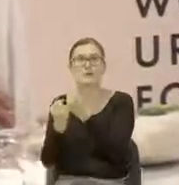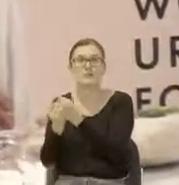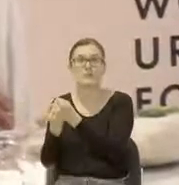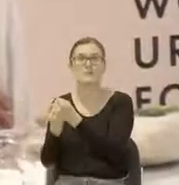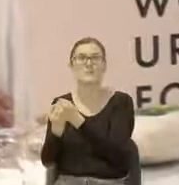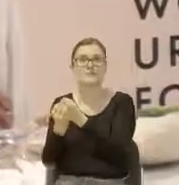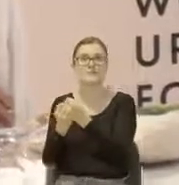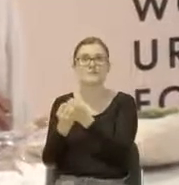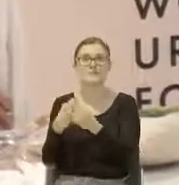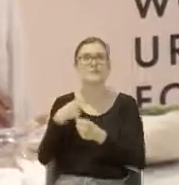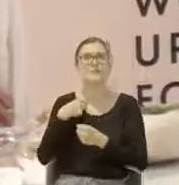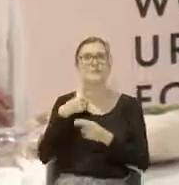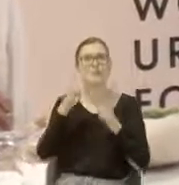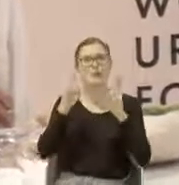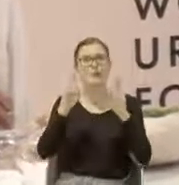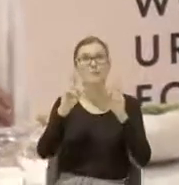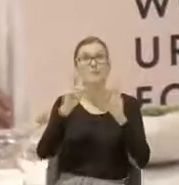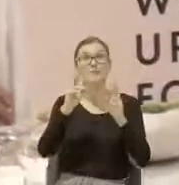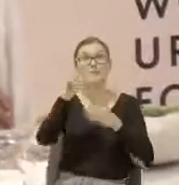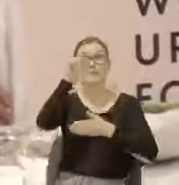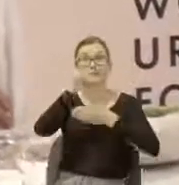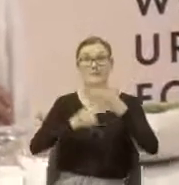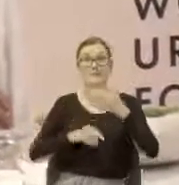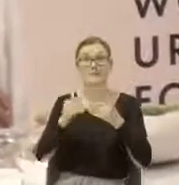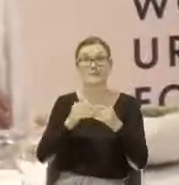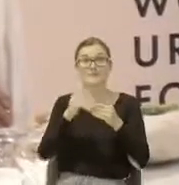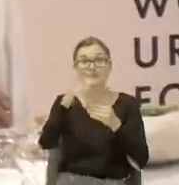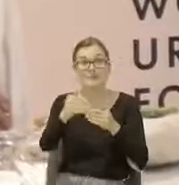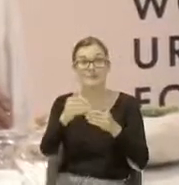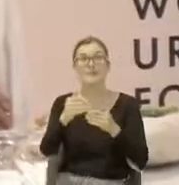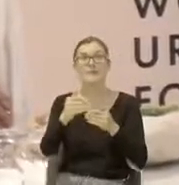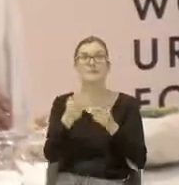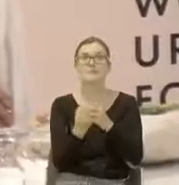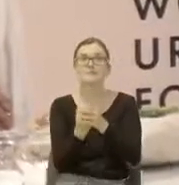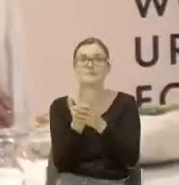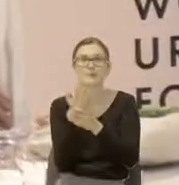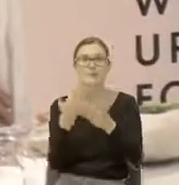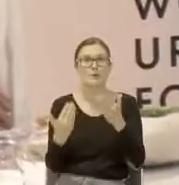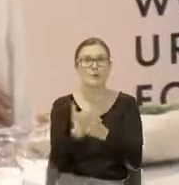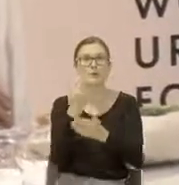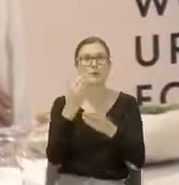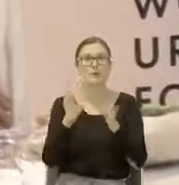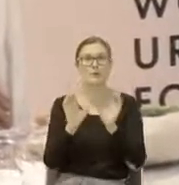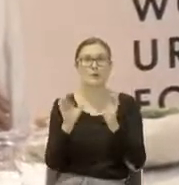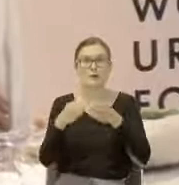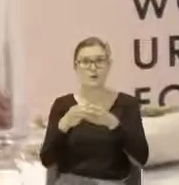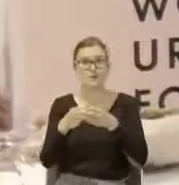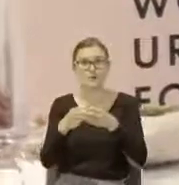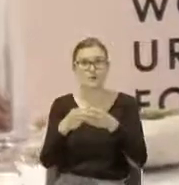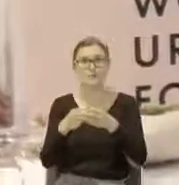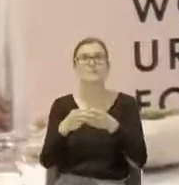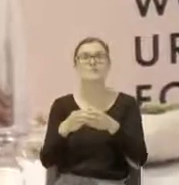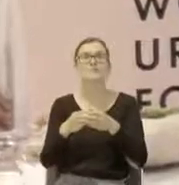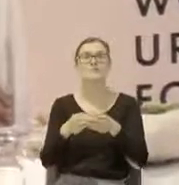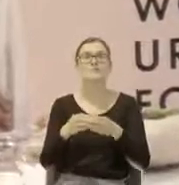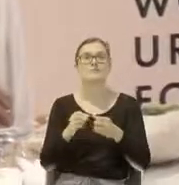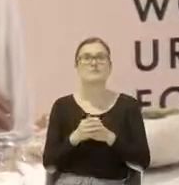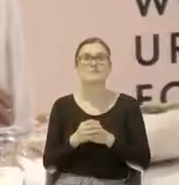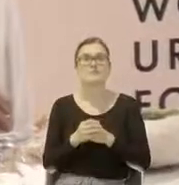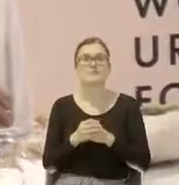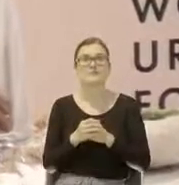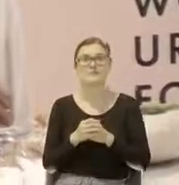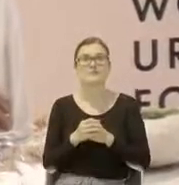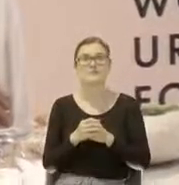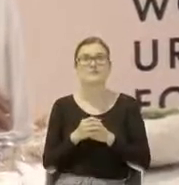not confined to local governments and the Secretary General. It is a group that will bring together central governments, local governments, and the UN